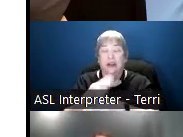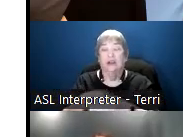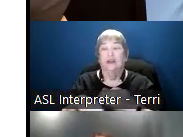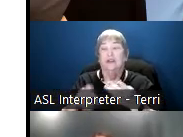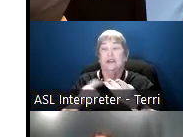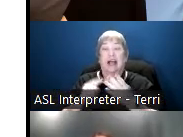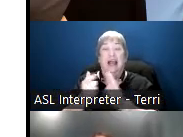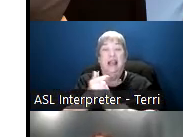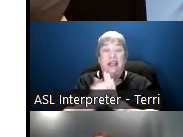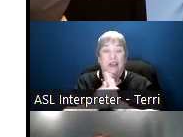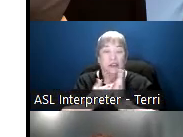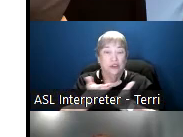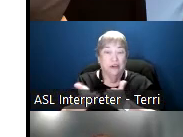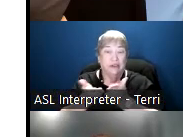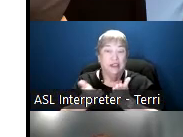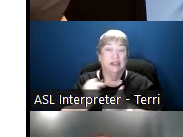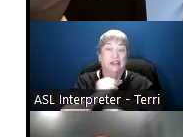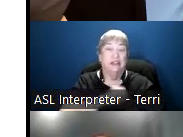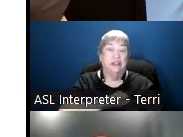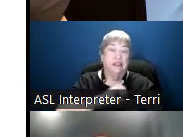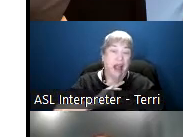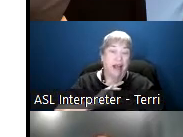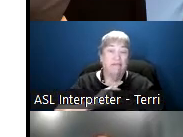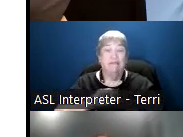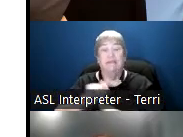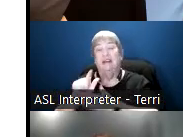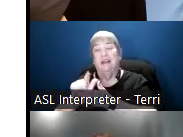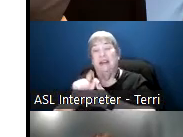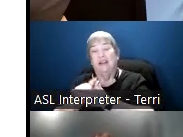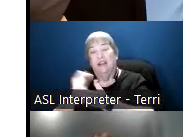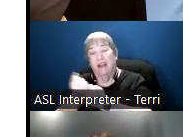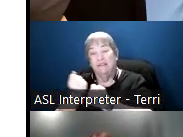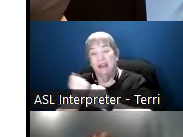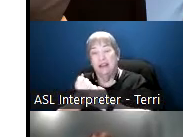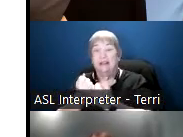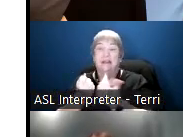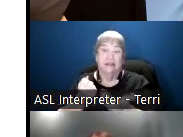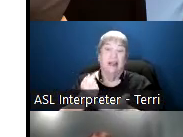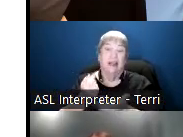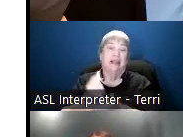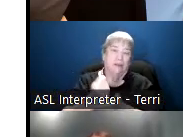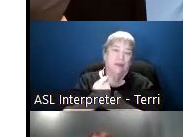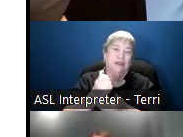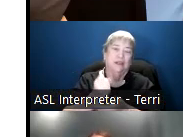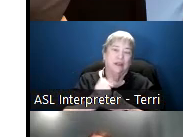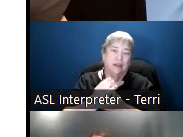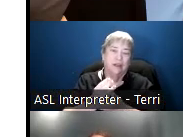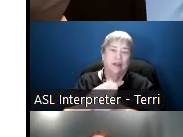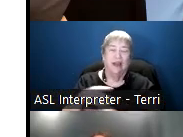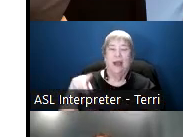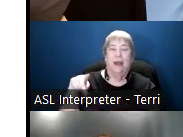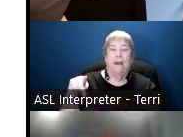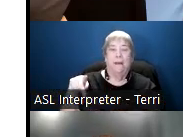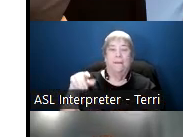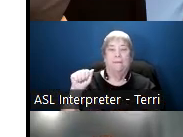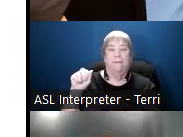again, therapists and social workers, basically anyone, I see in the chat, paralegal specialist for homicide and